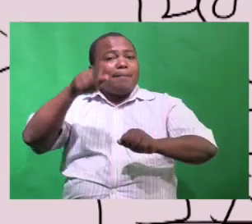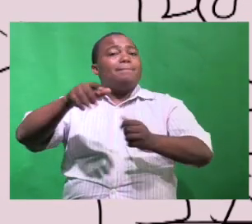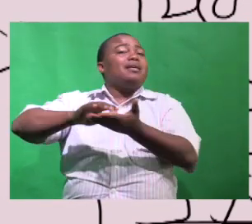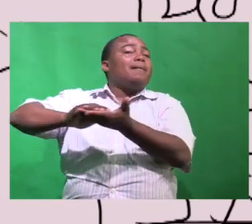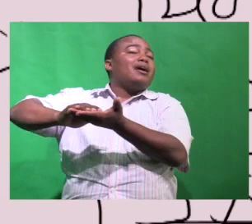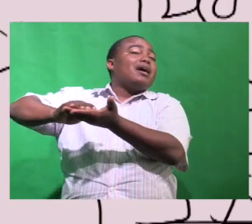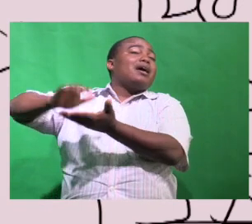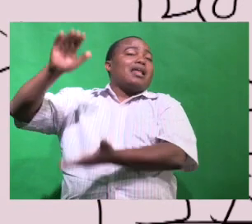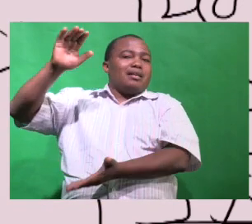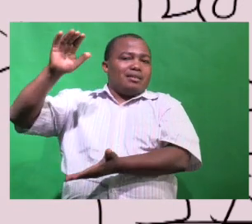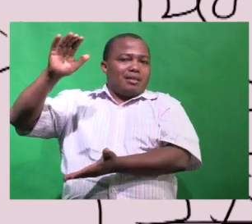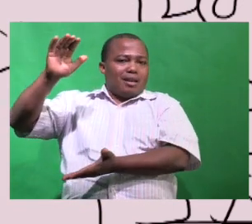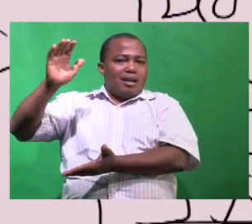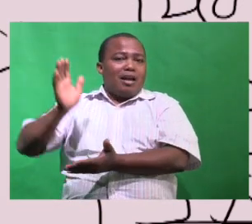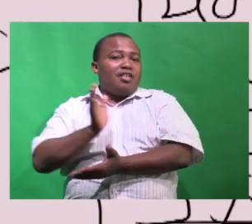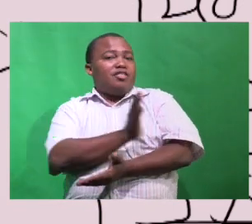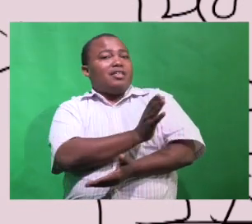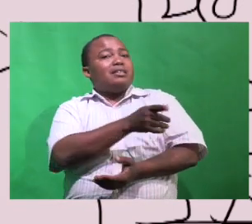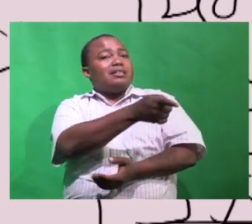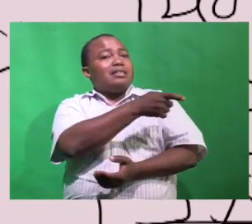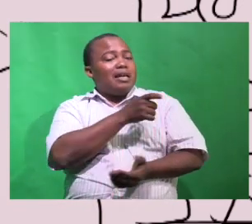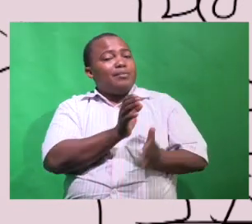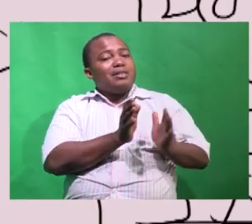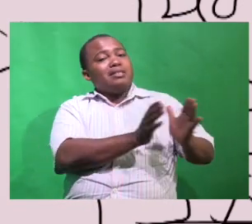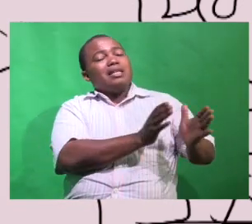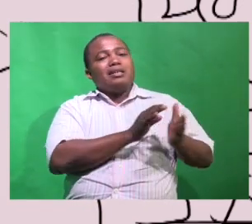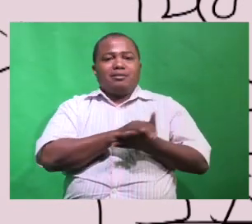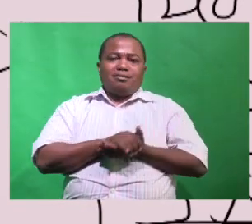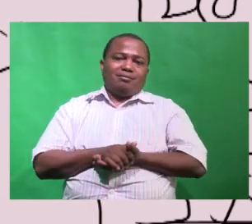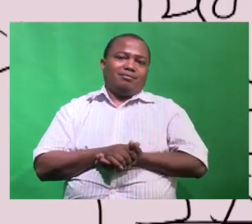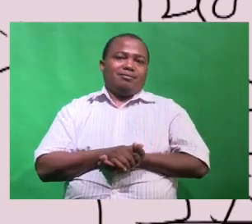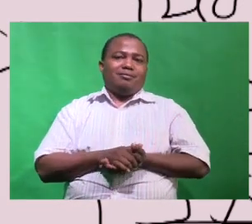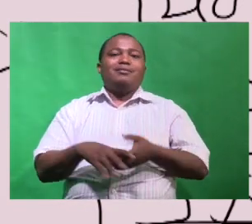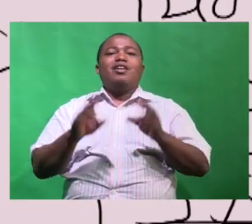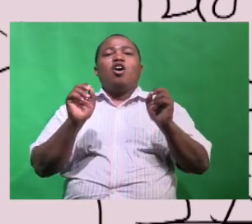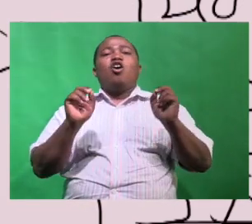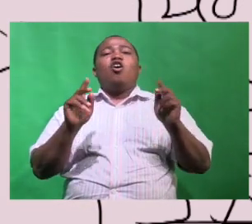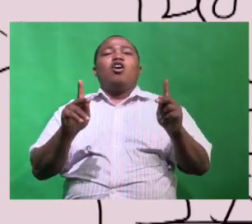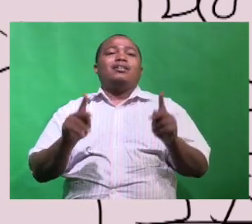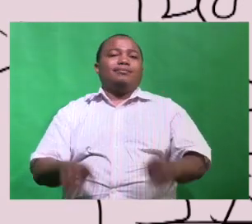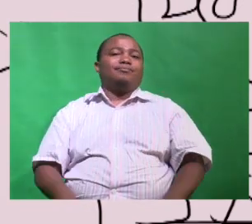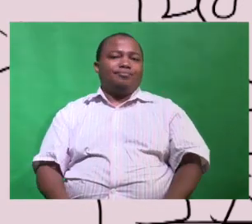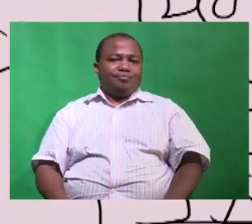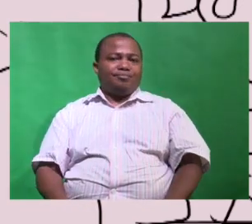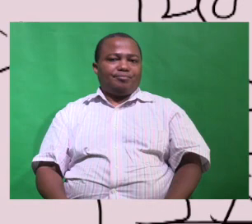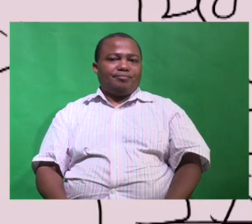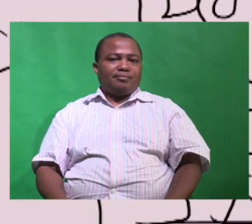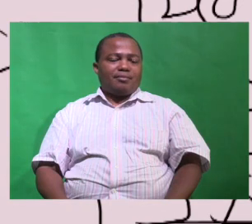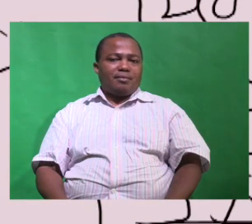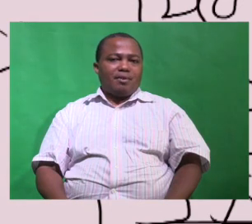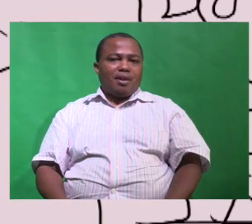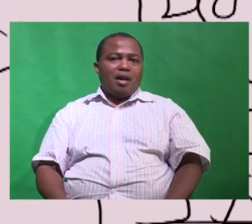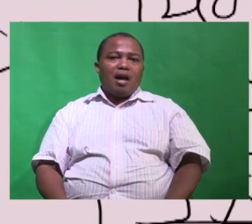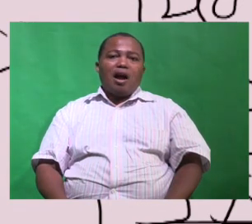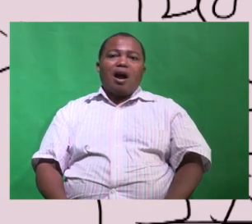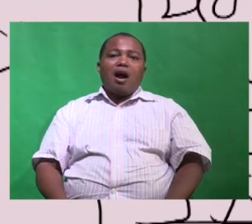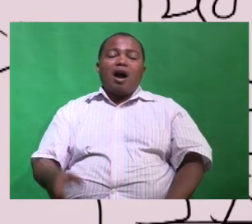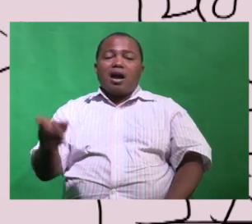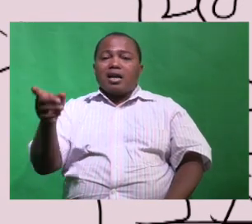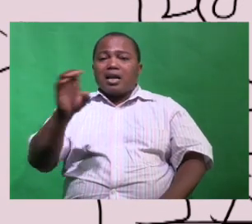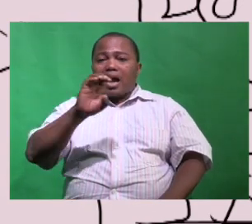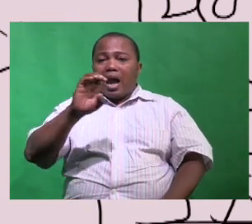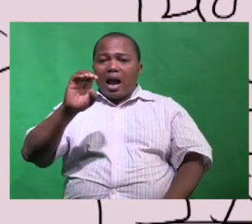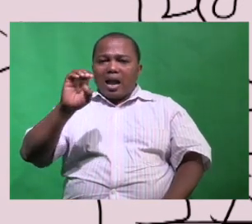the debit side. Okay. The credit side should